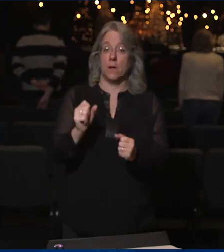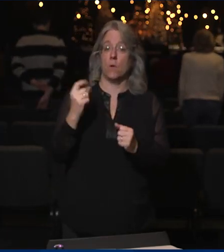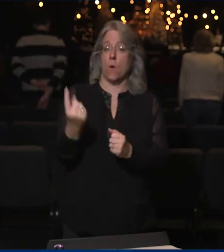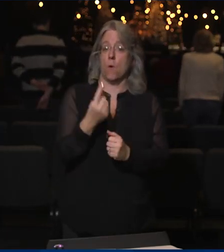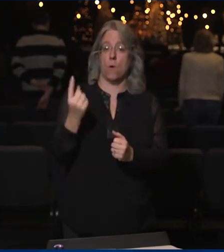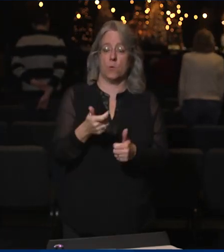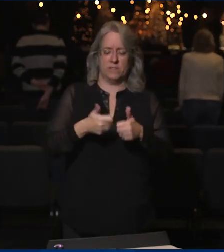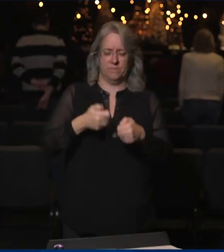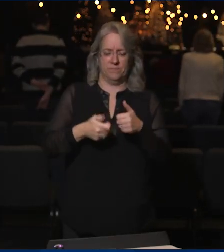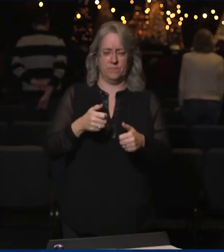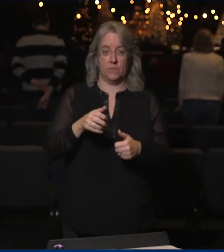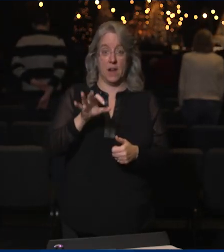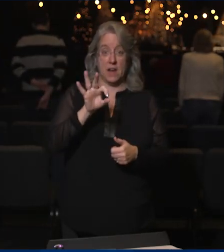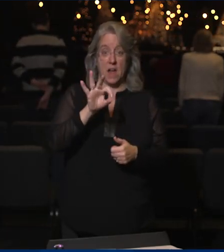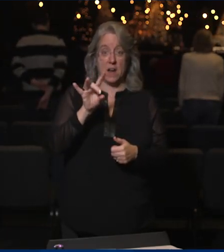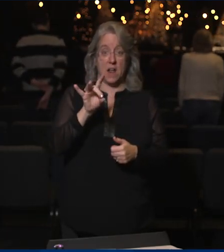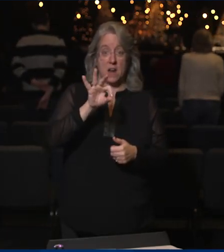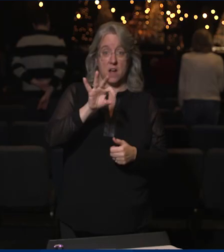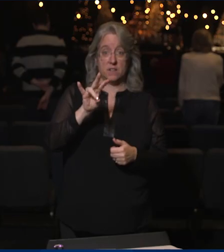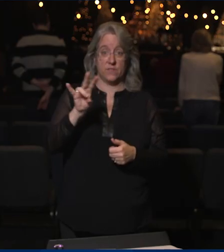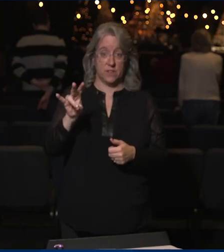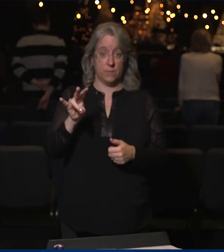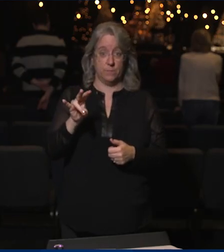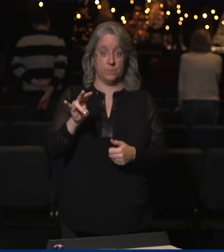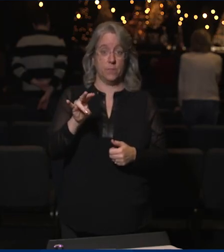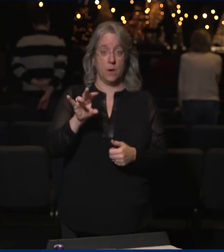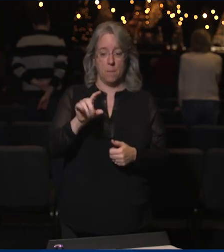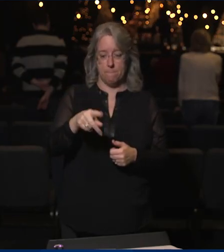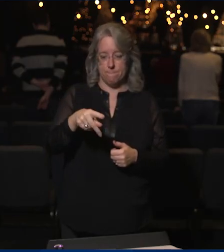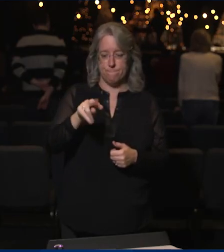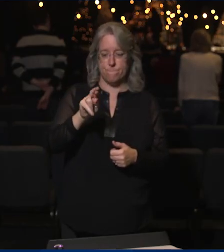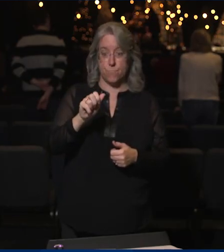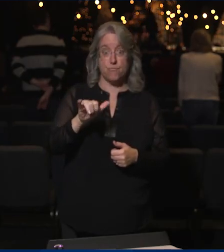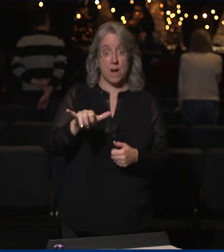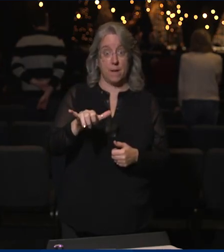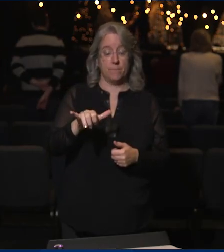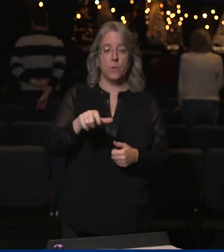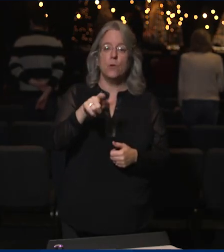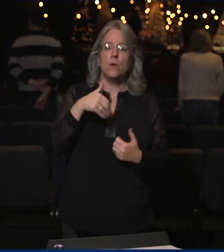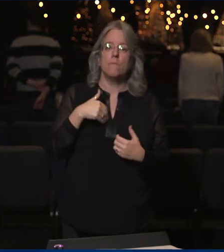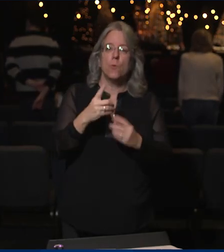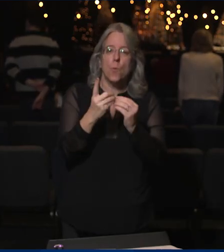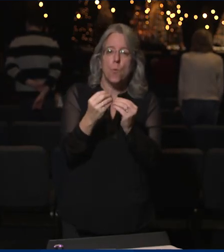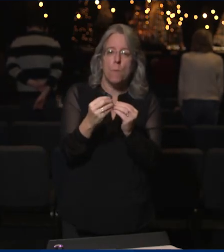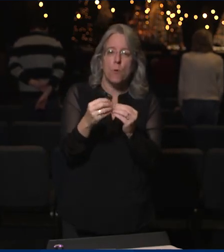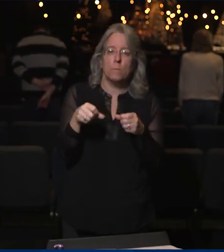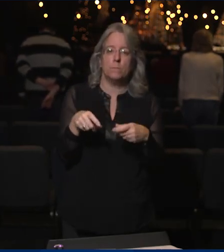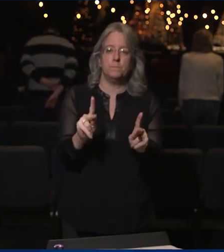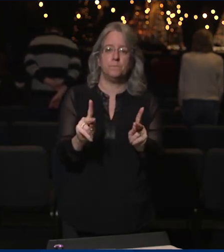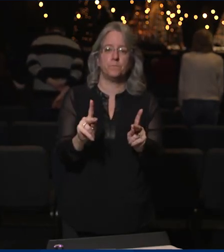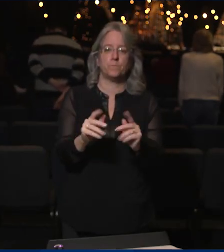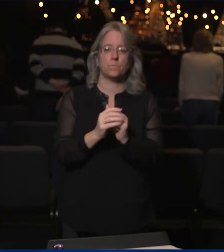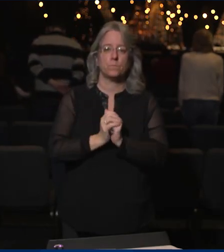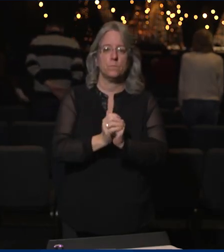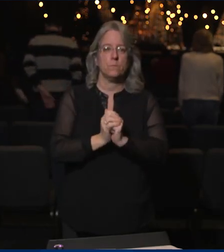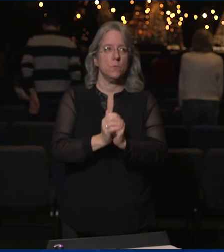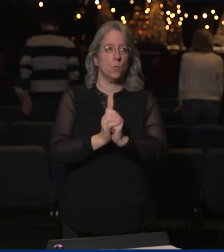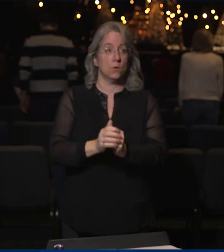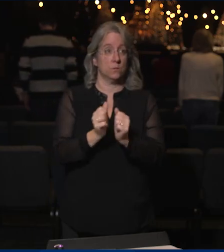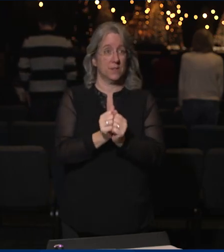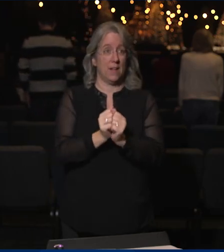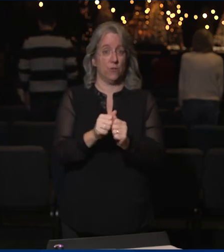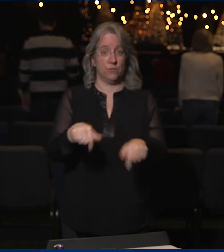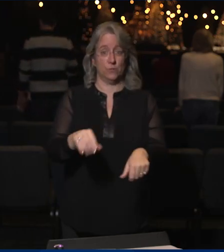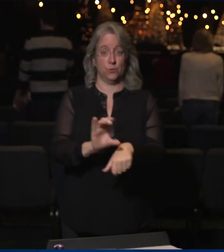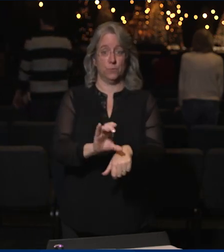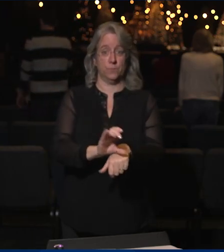receive prayer. A few quick things before you go. You have one more chance tonight to worship together with the church. Come back